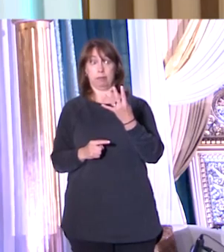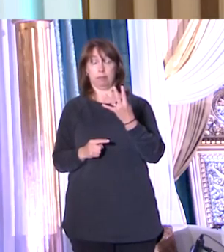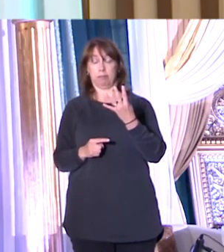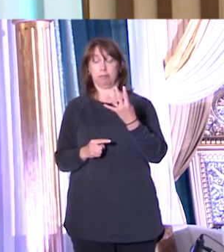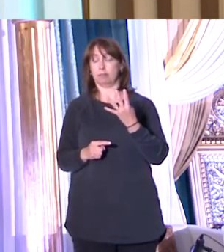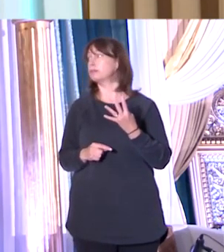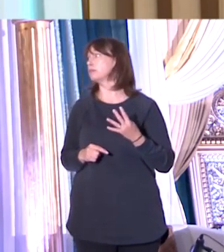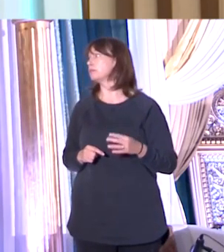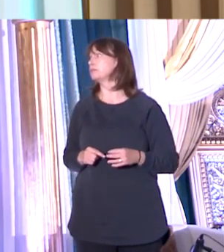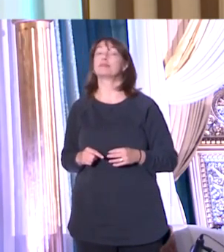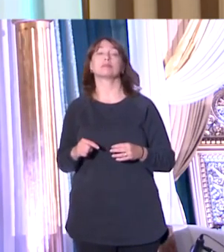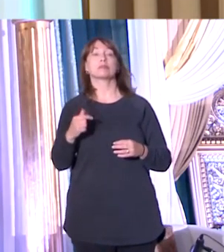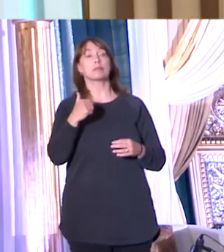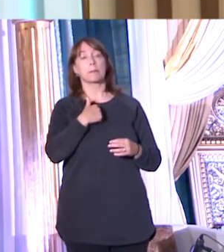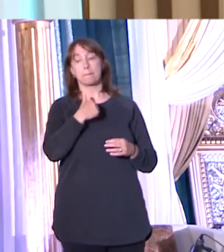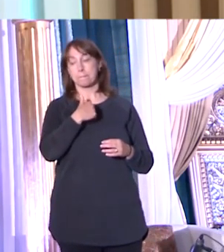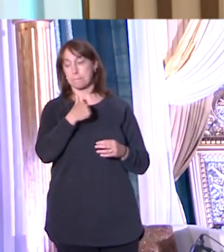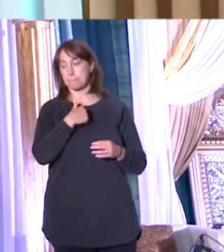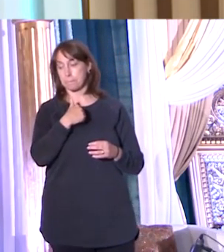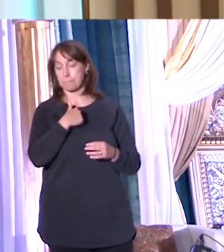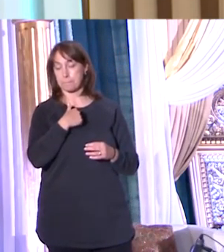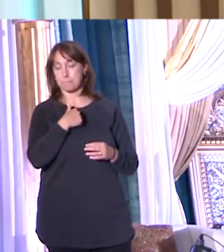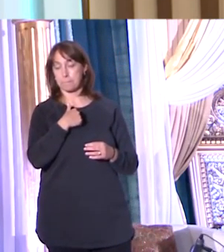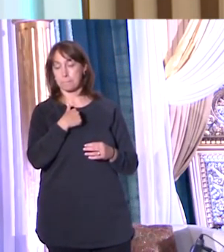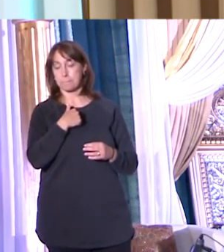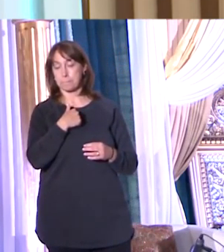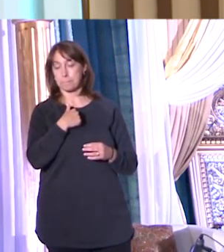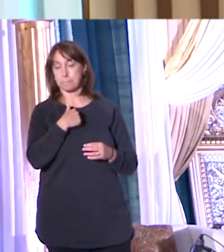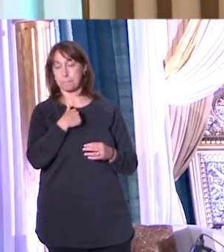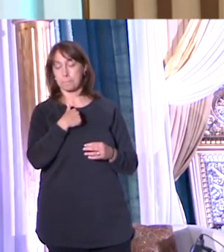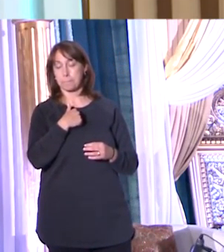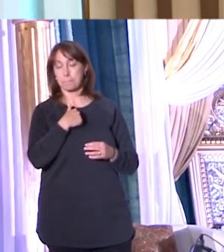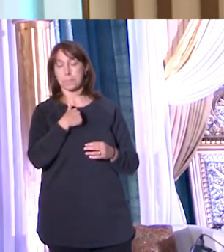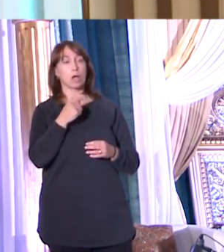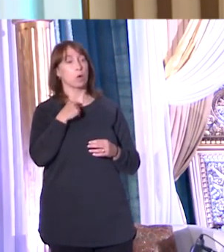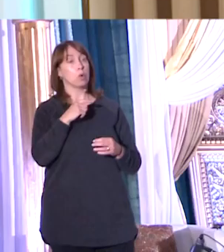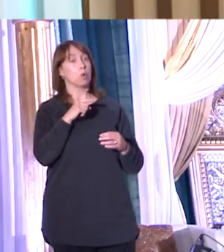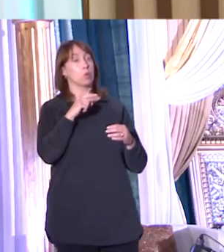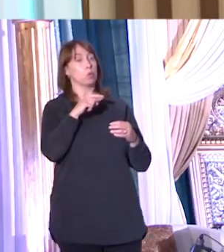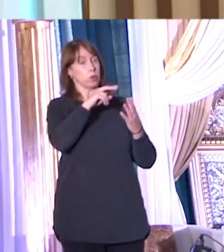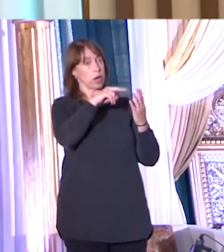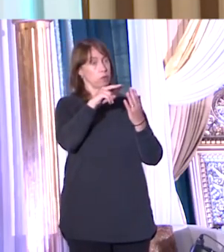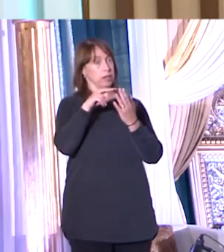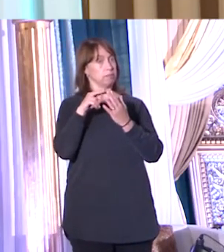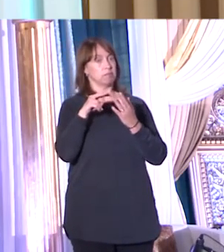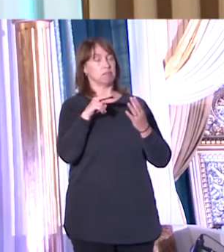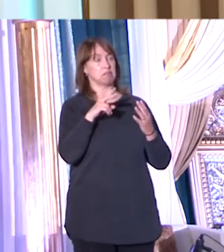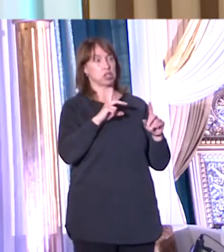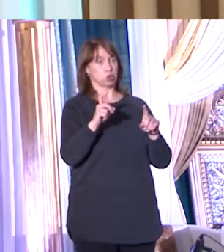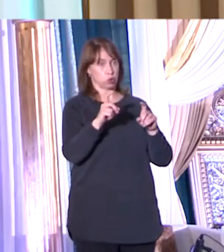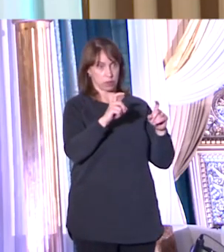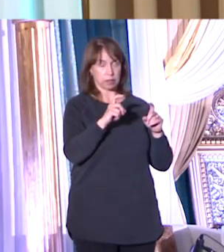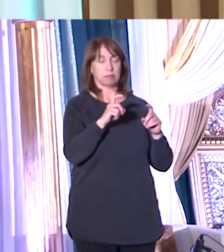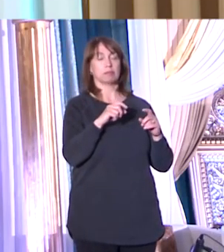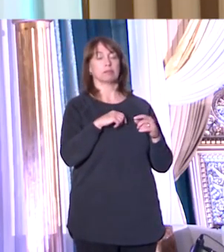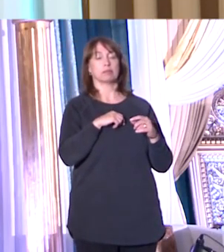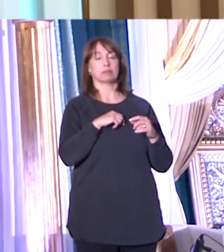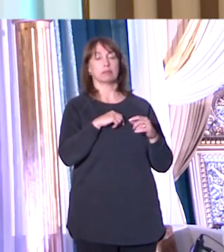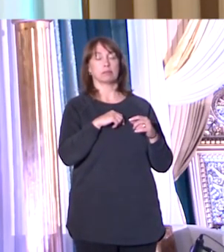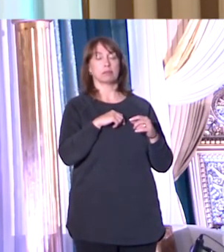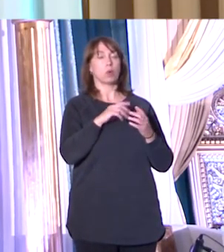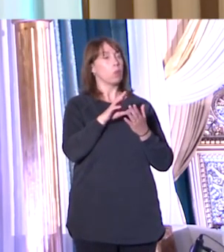I think what strikes me when I look at this study and what we can pull out of it is that Muslims as a